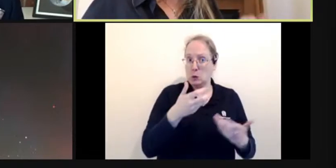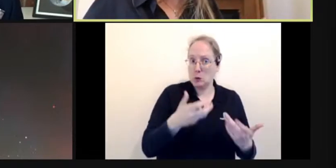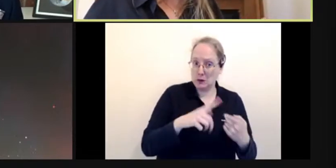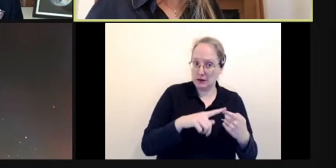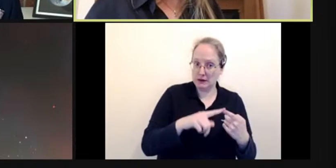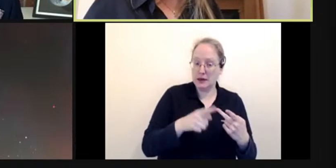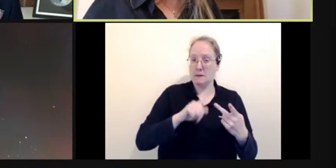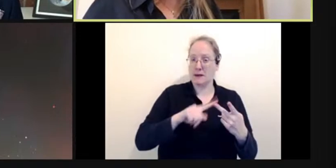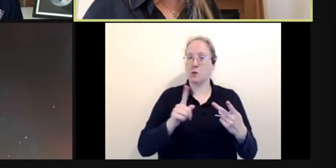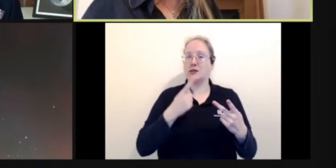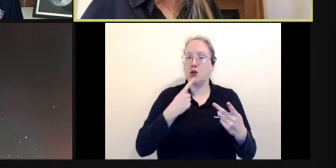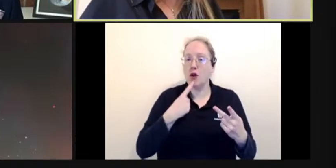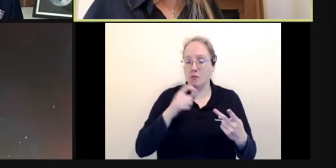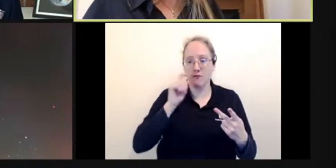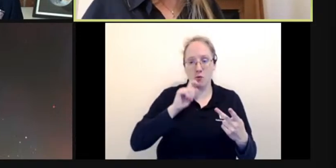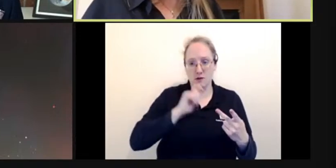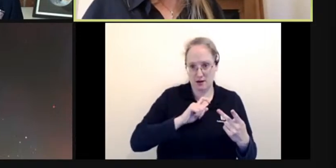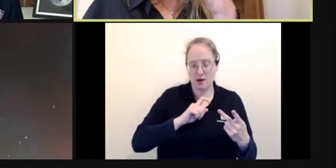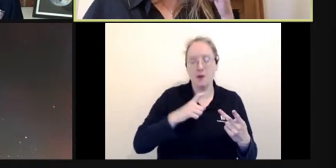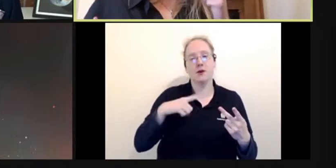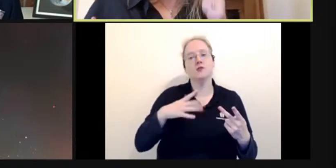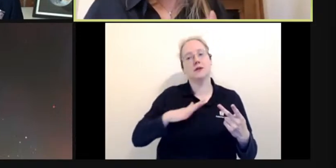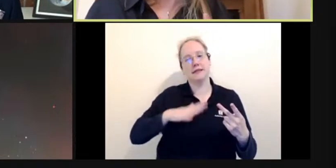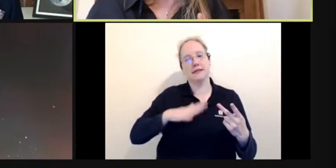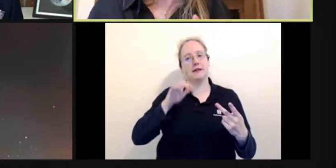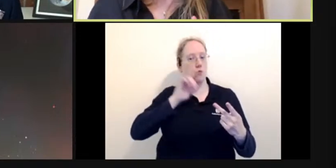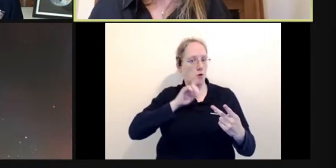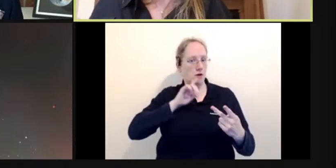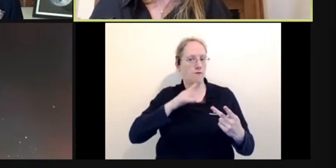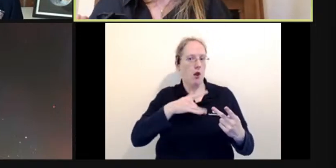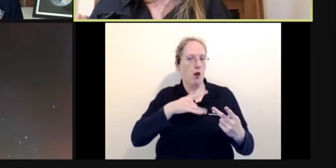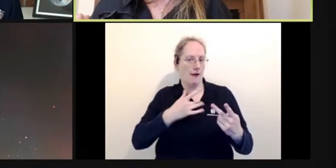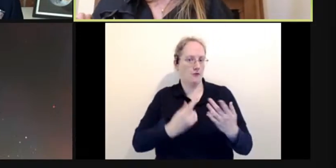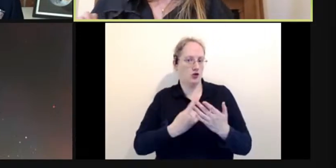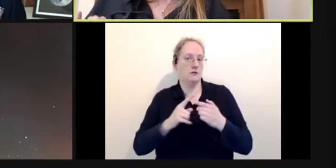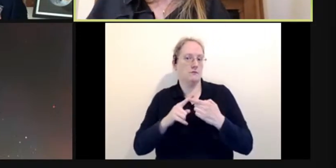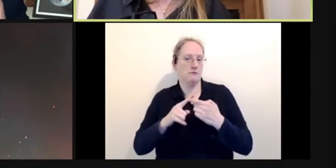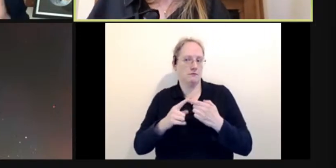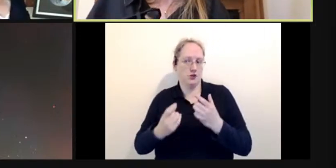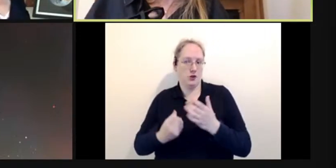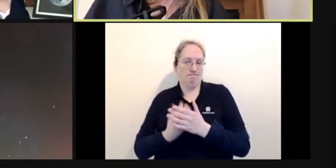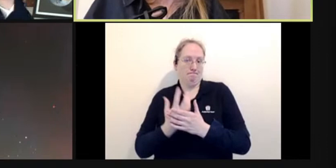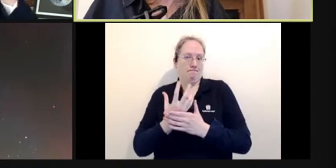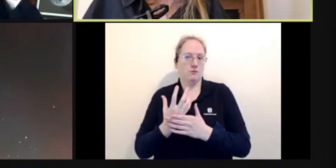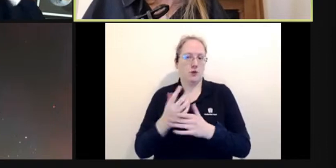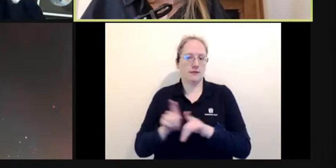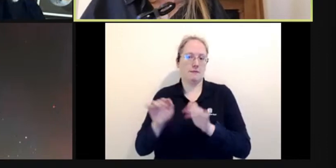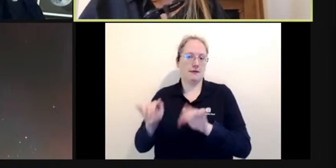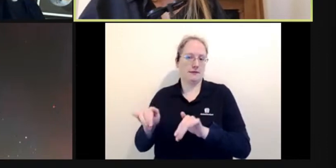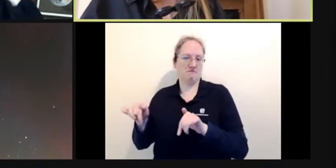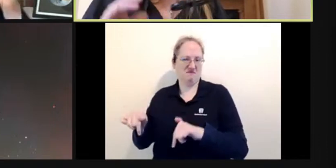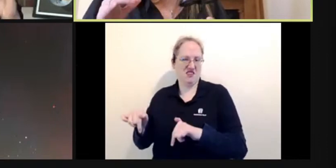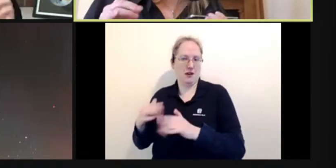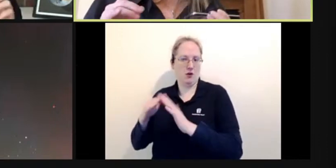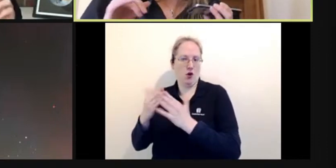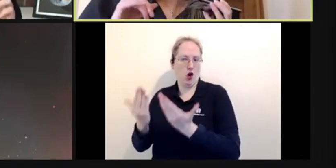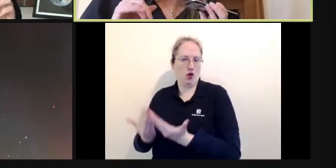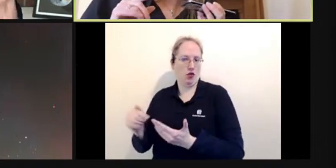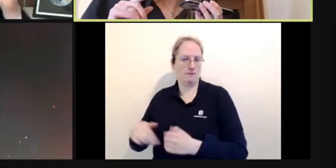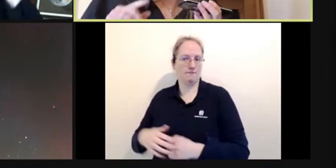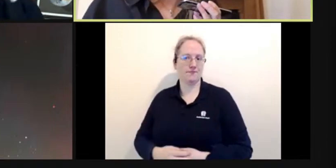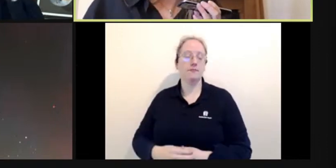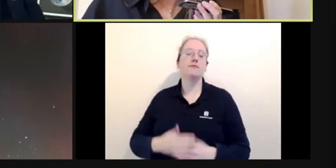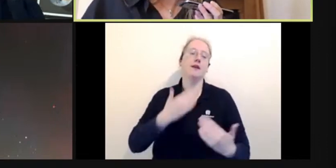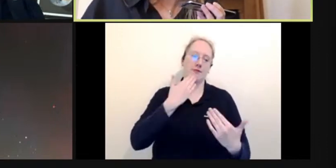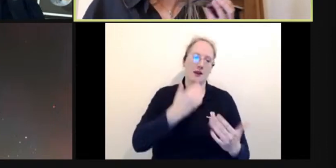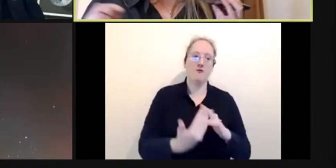terms of what we see on Earth to exist. So fantastic question. Glad you interrupted me there, Alan. And our wonderful volunteers